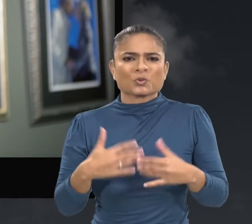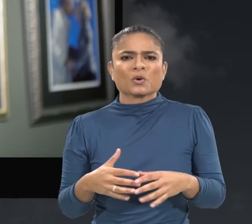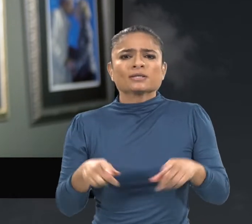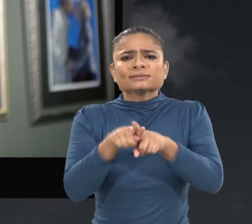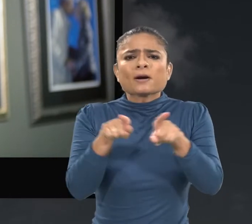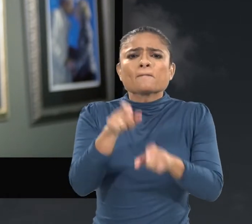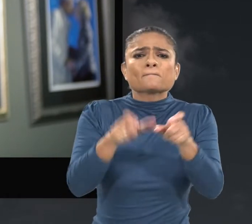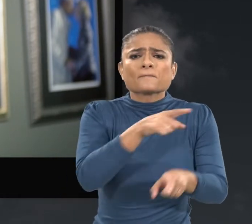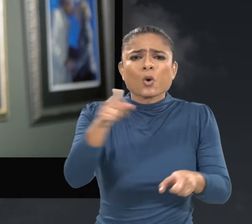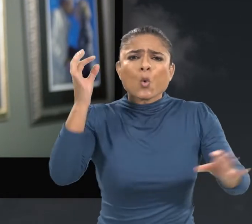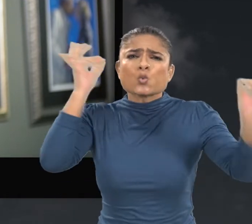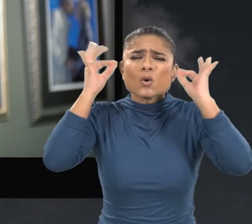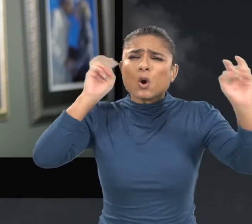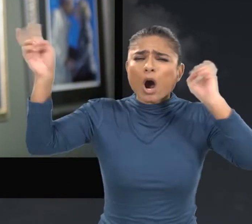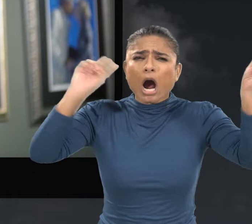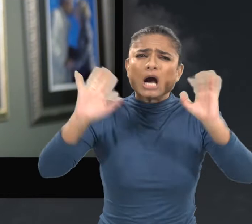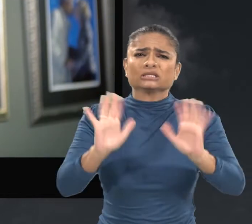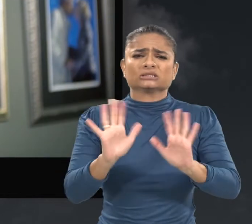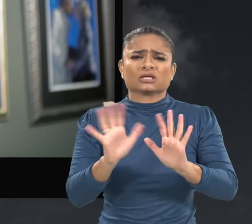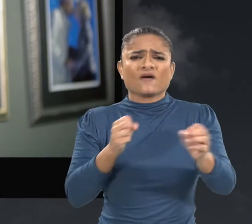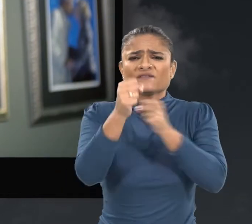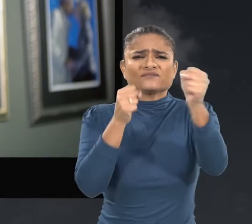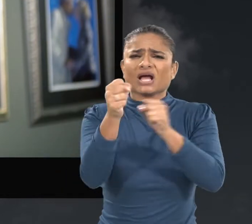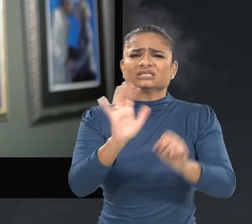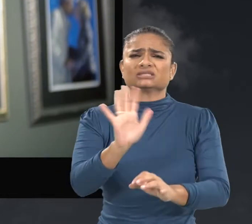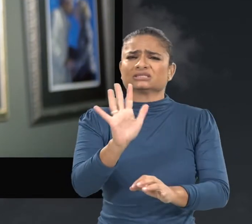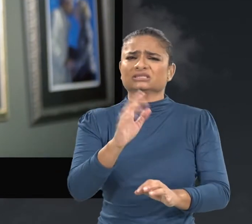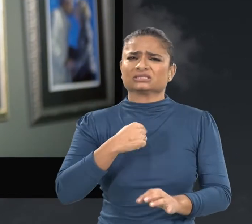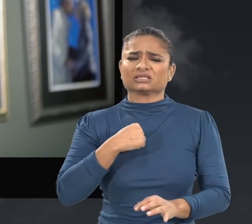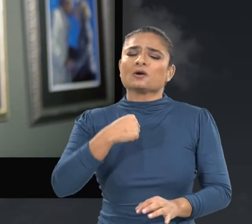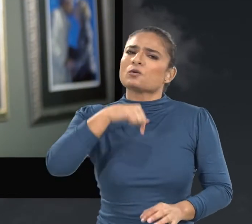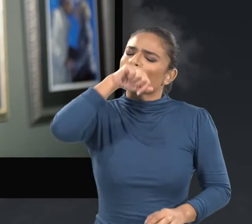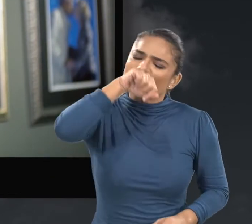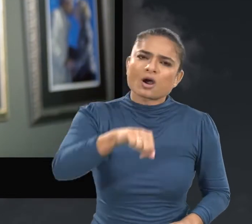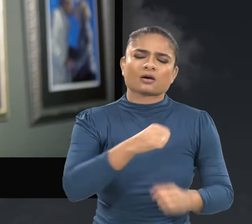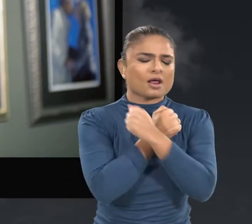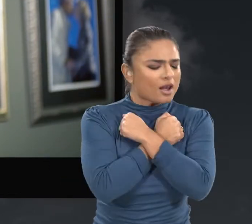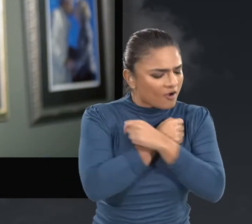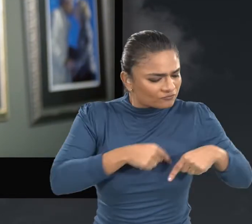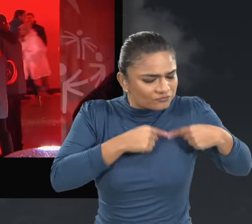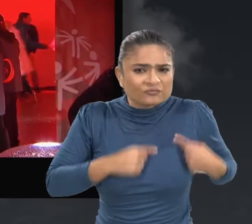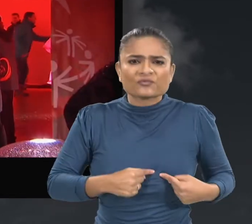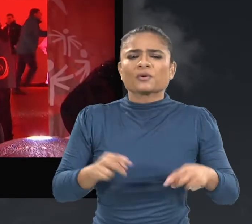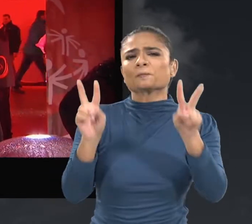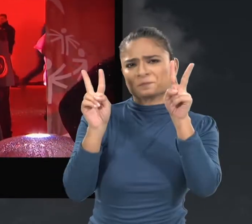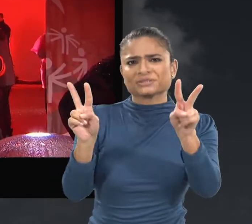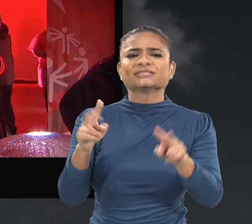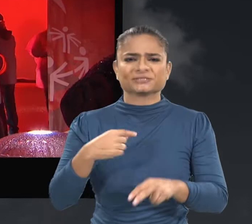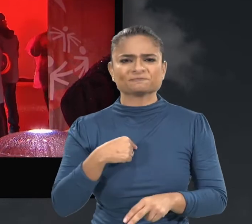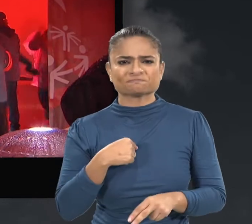abo but baskalwana kiona ntwege gata new peace.